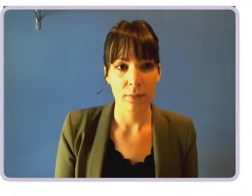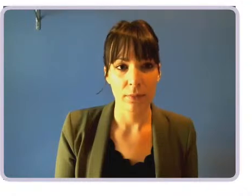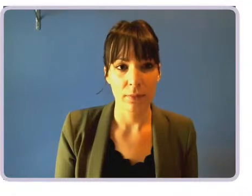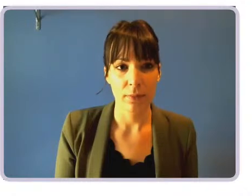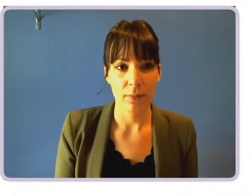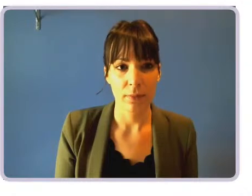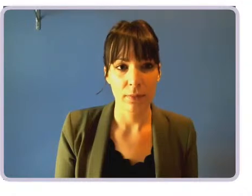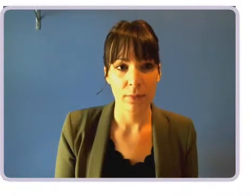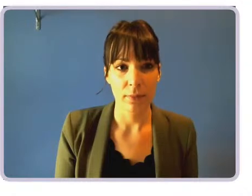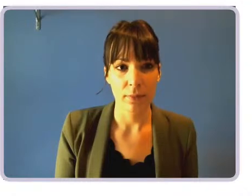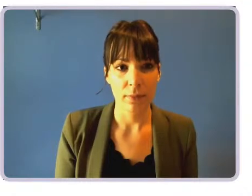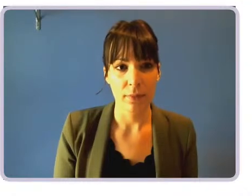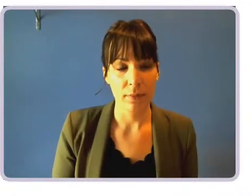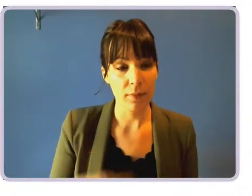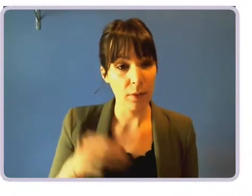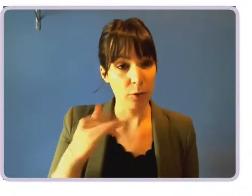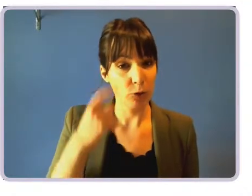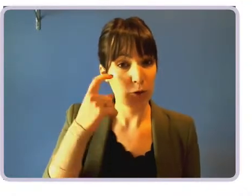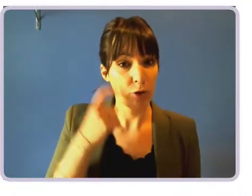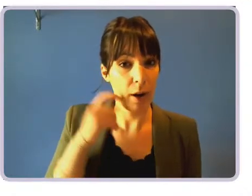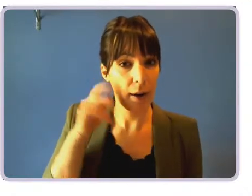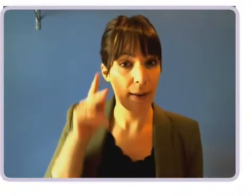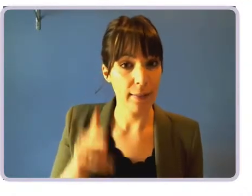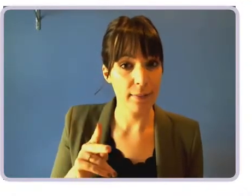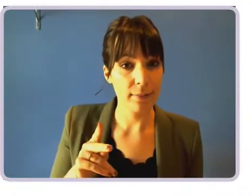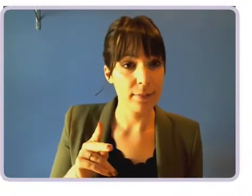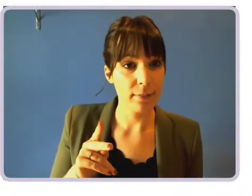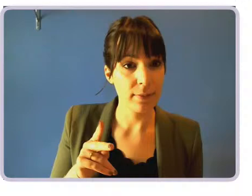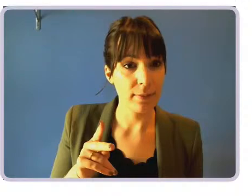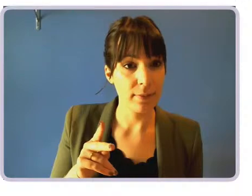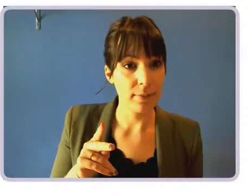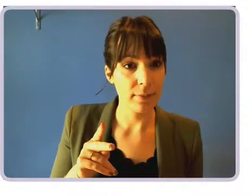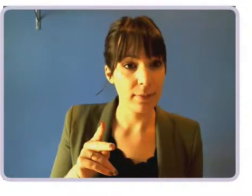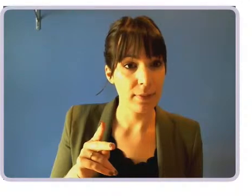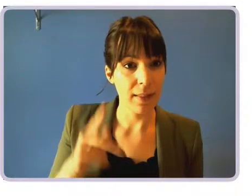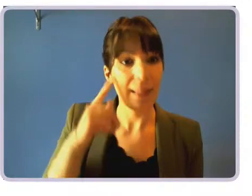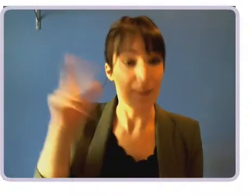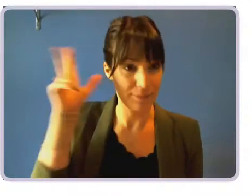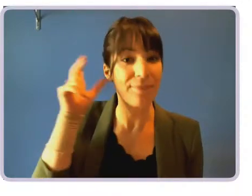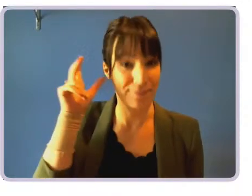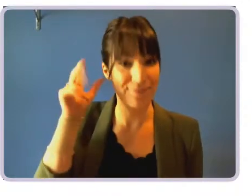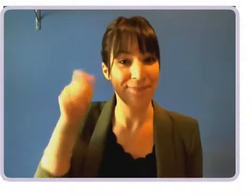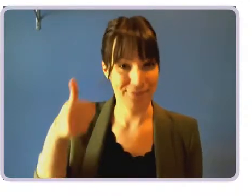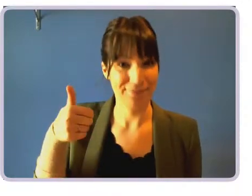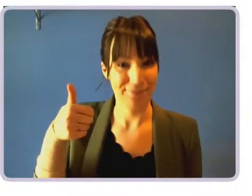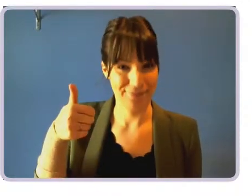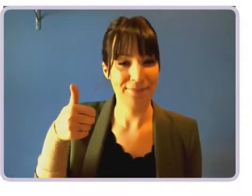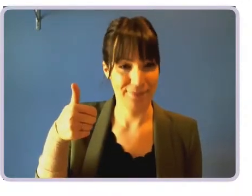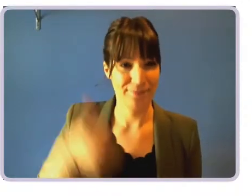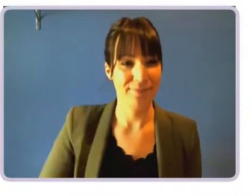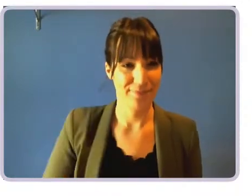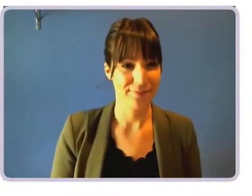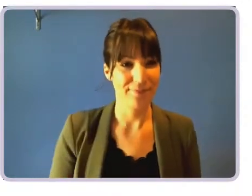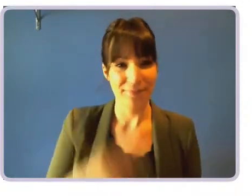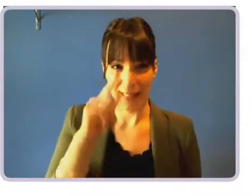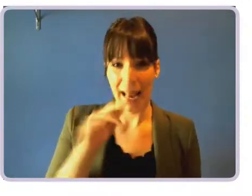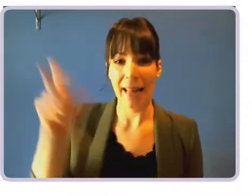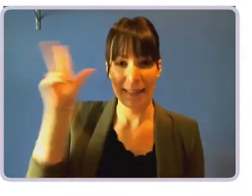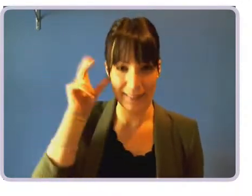Is that better, Tony? Can I hear you now? I'm not sure. Can you hear me? Yes, yes, I can.